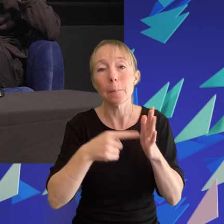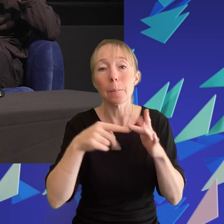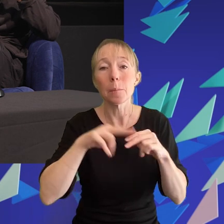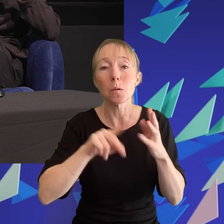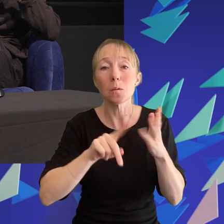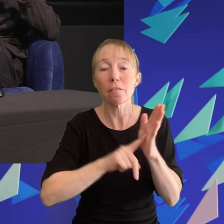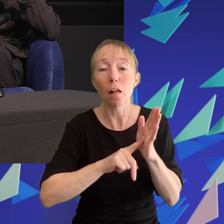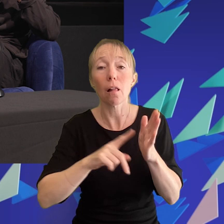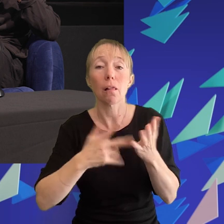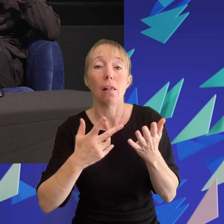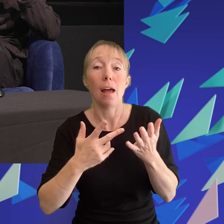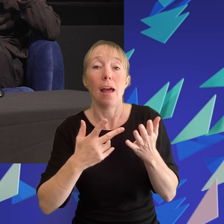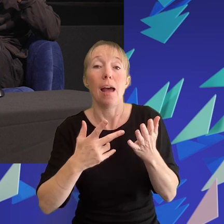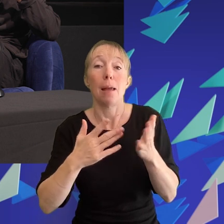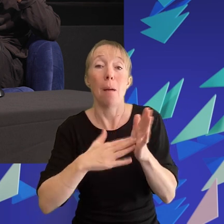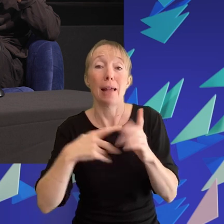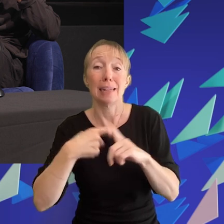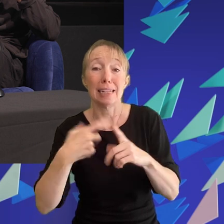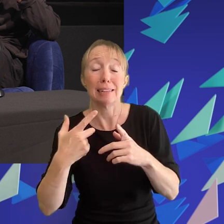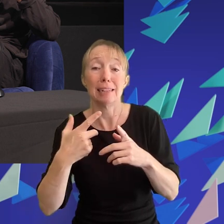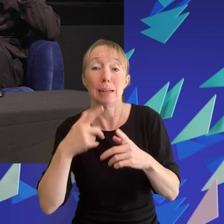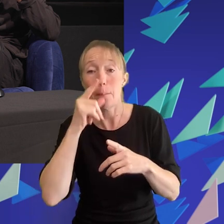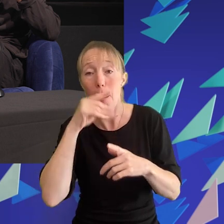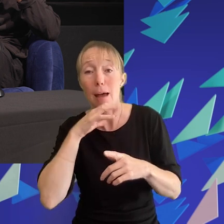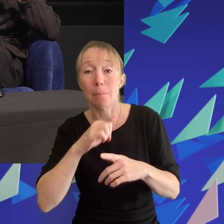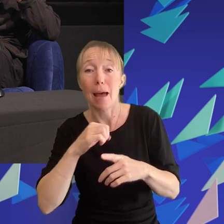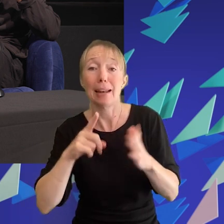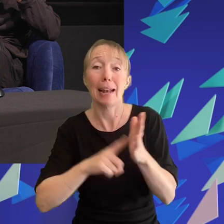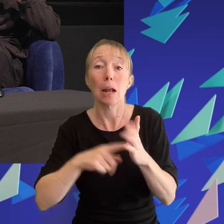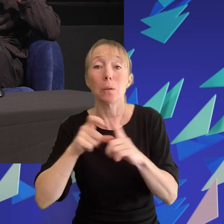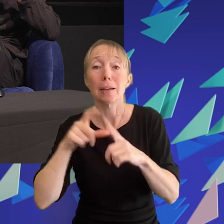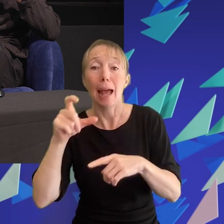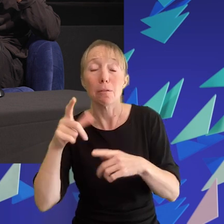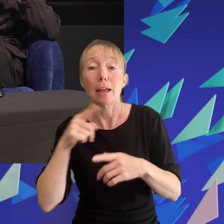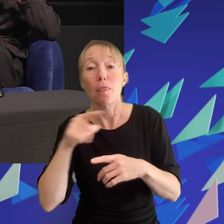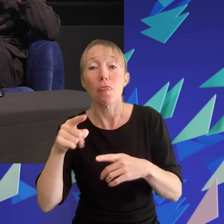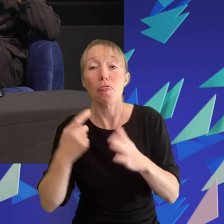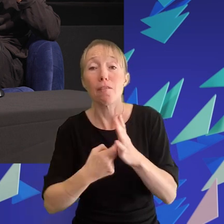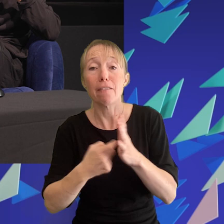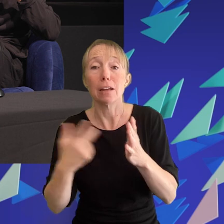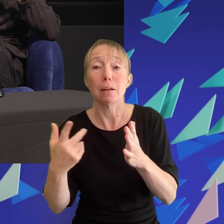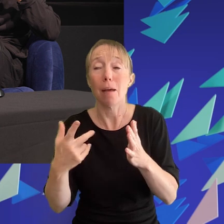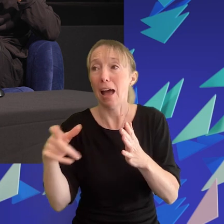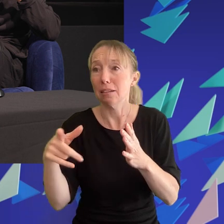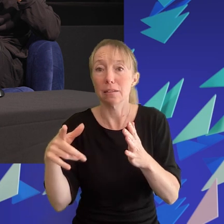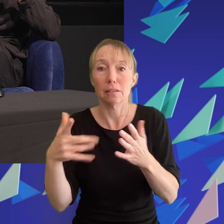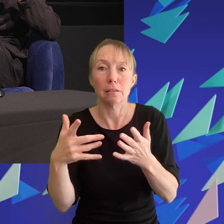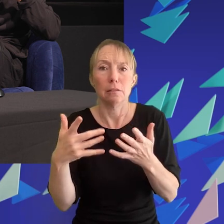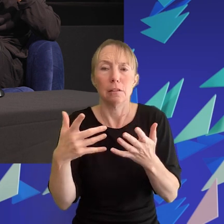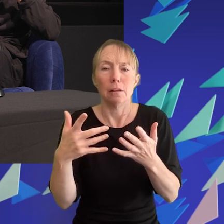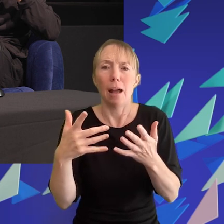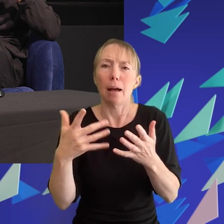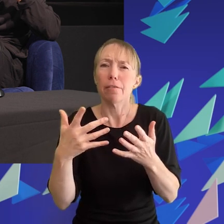Hugh Glass in The Revenant, and most recently, Silvero Gaccio in Bardo. There's a great David Bowie